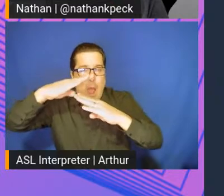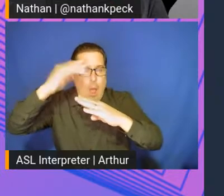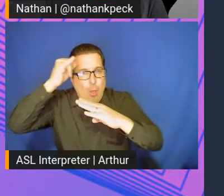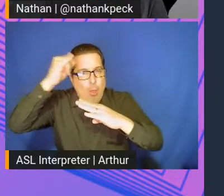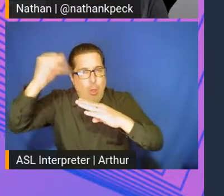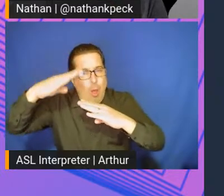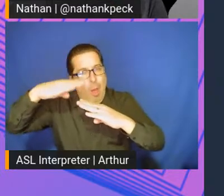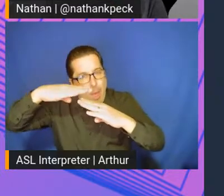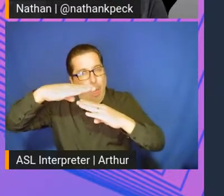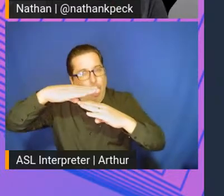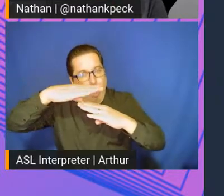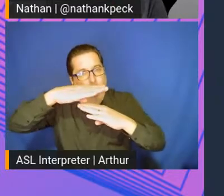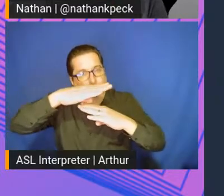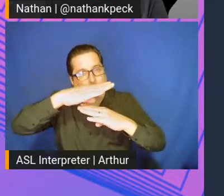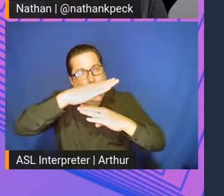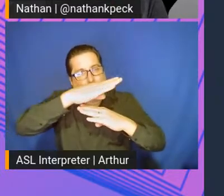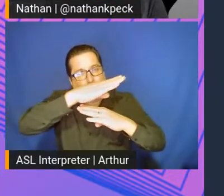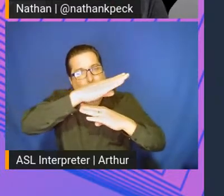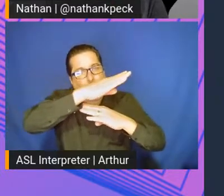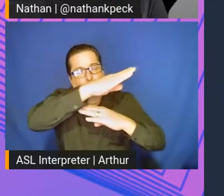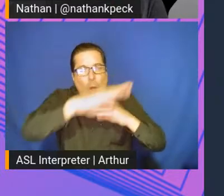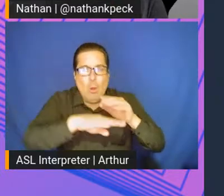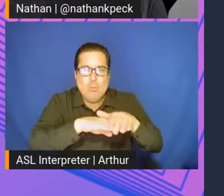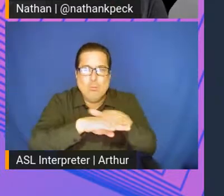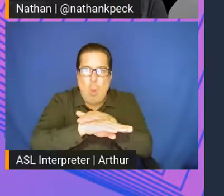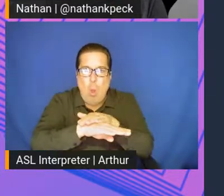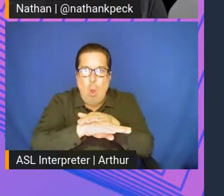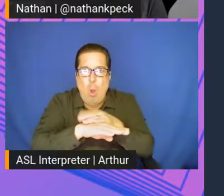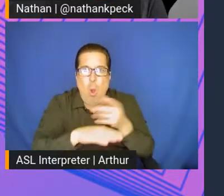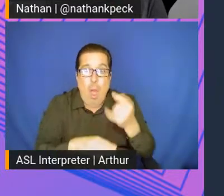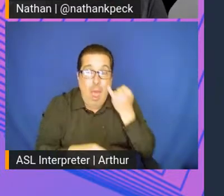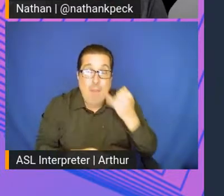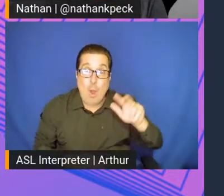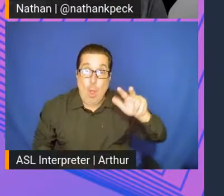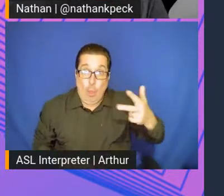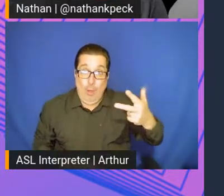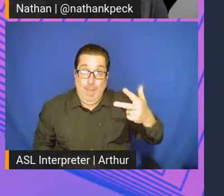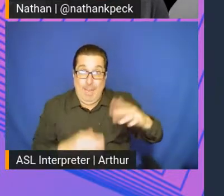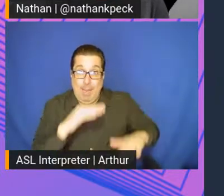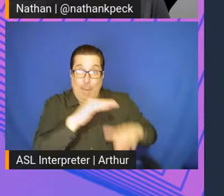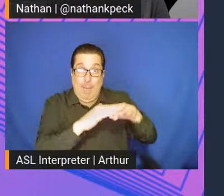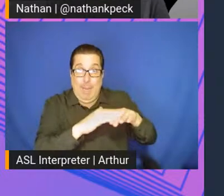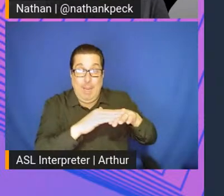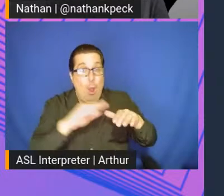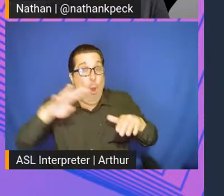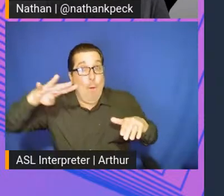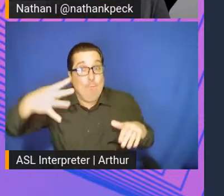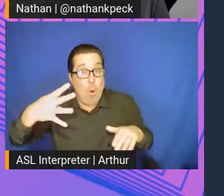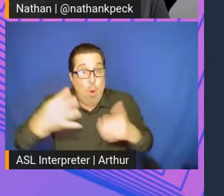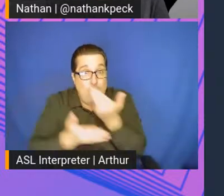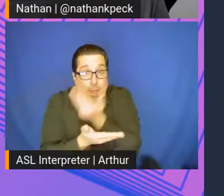container instances equals 3, we're not able to launch a 4th container. So as traffic